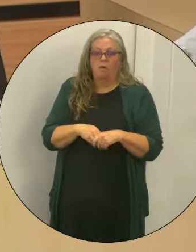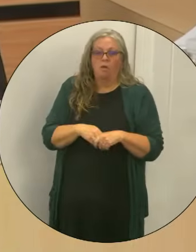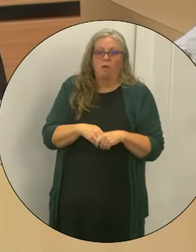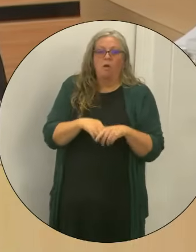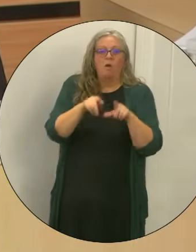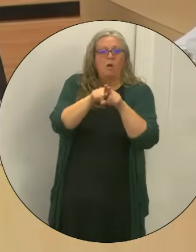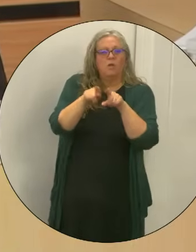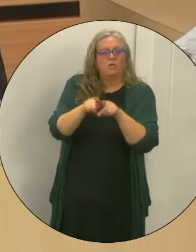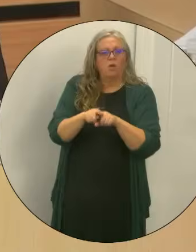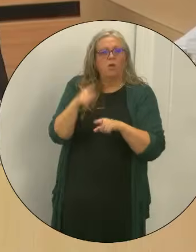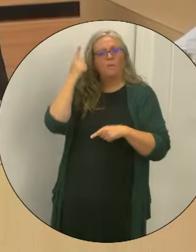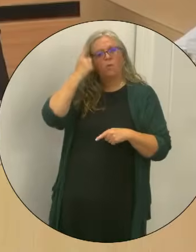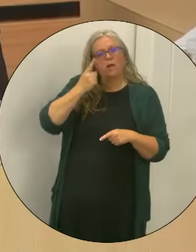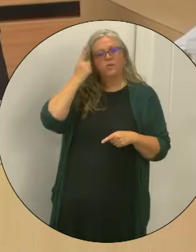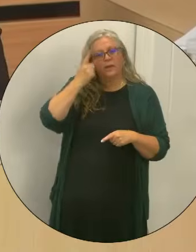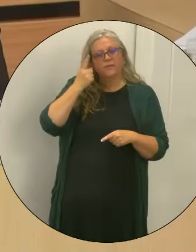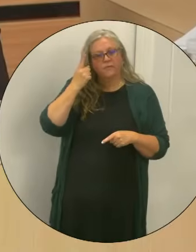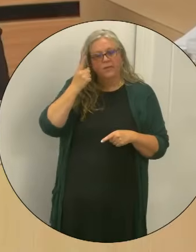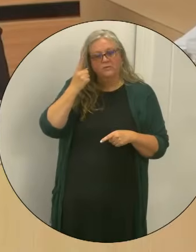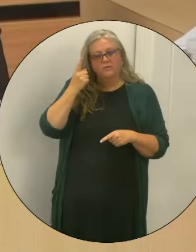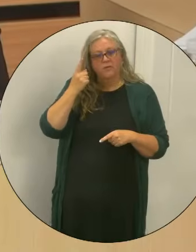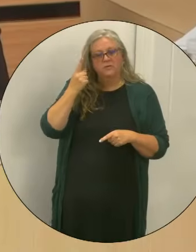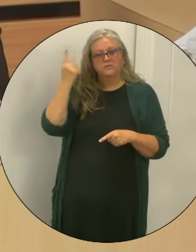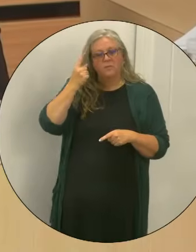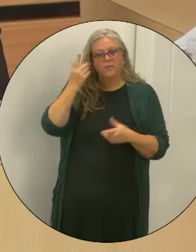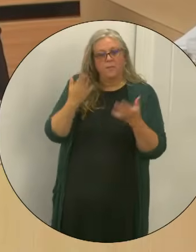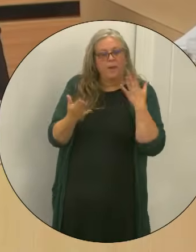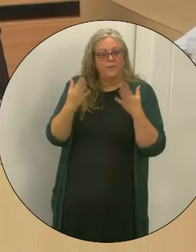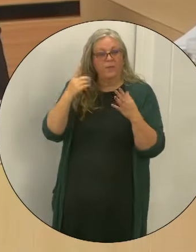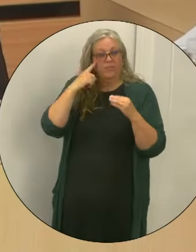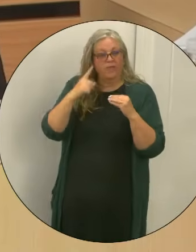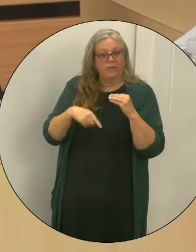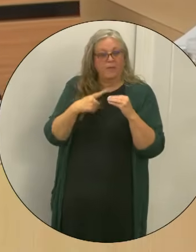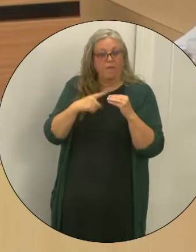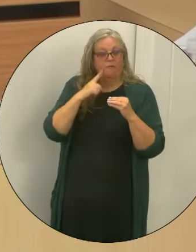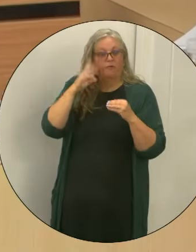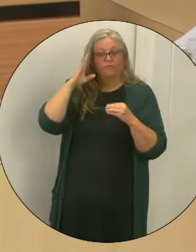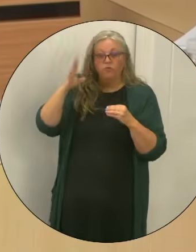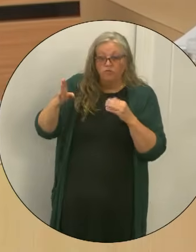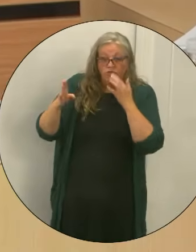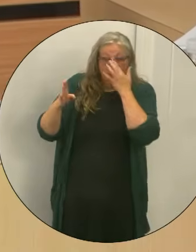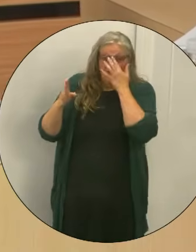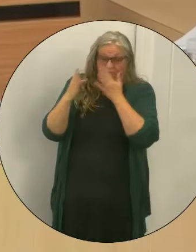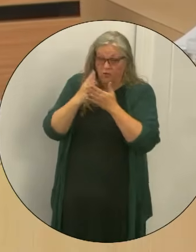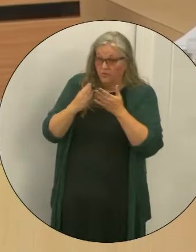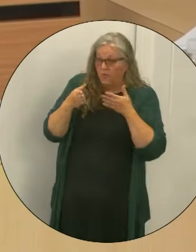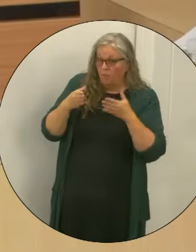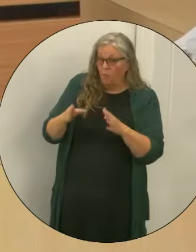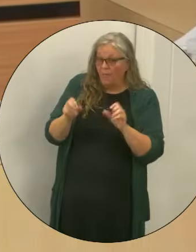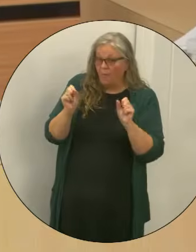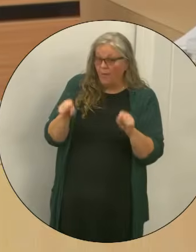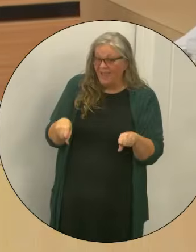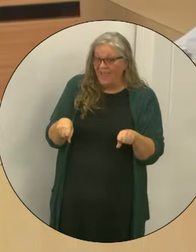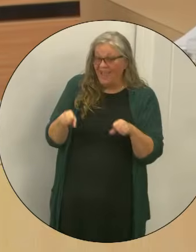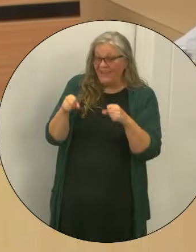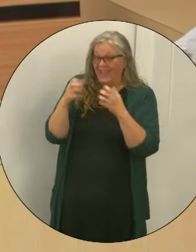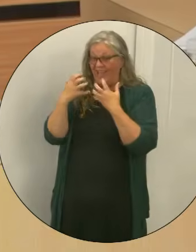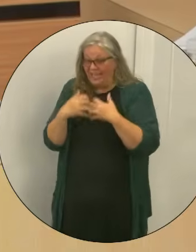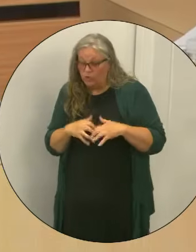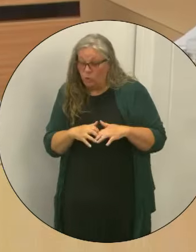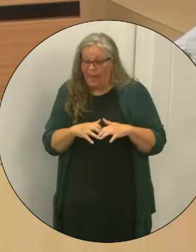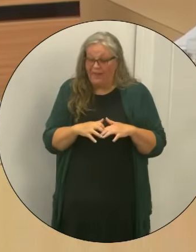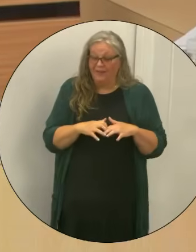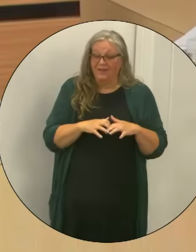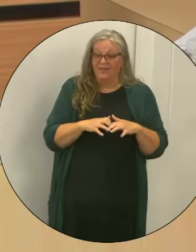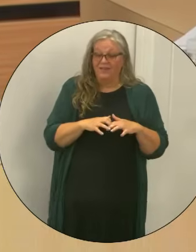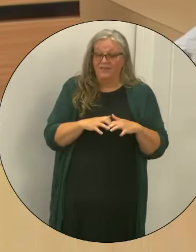Huffman, just kind of maybe that's something maybe to think about for the future, if there's some way that we could kind of integrate that. Because